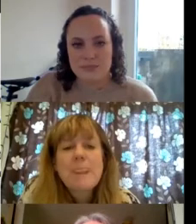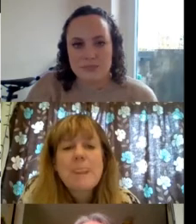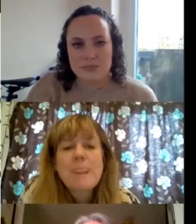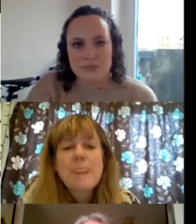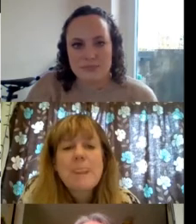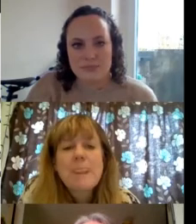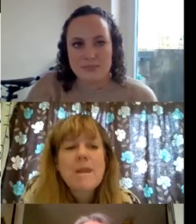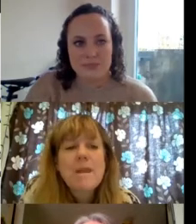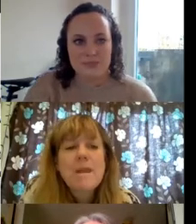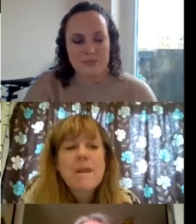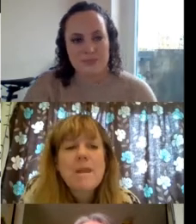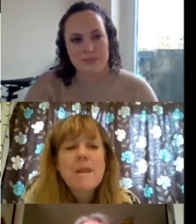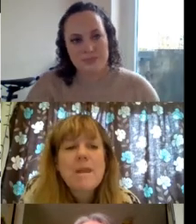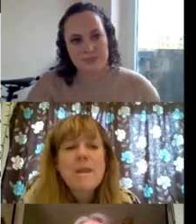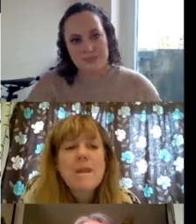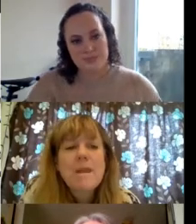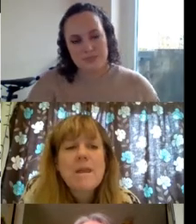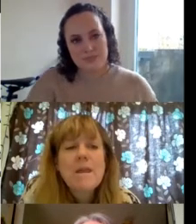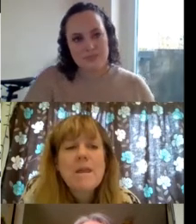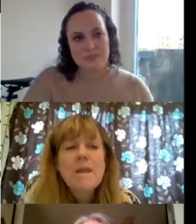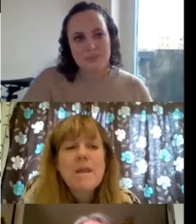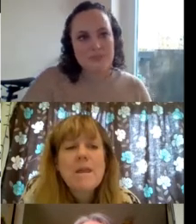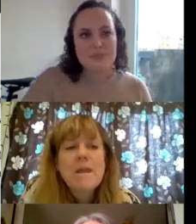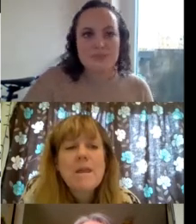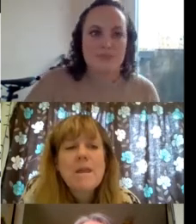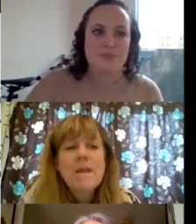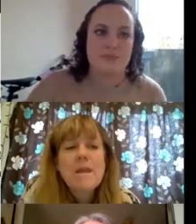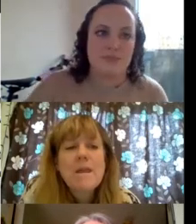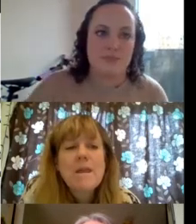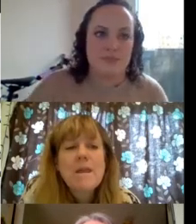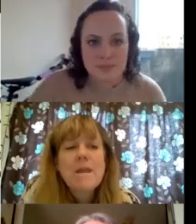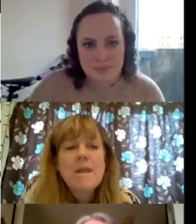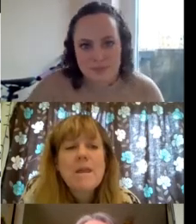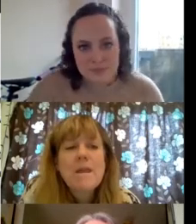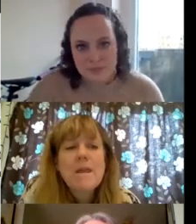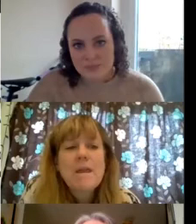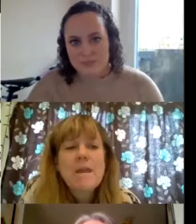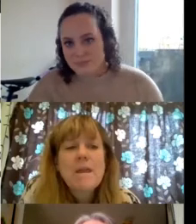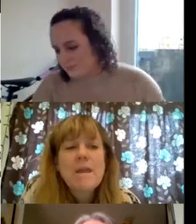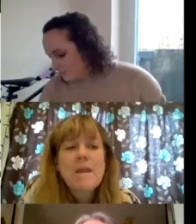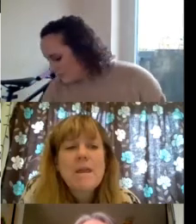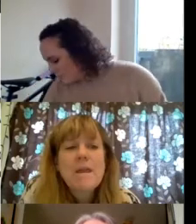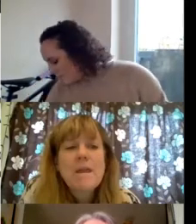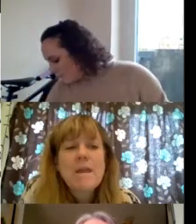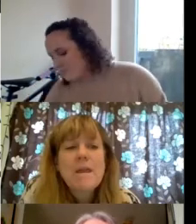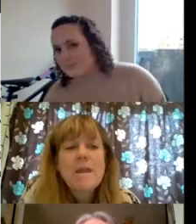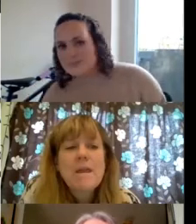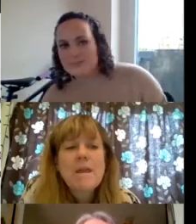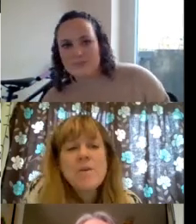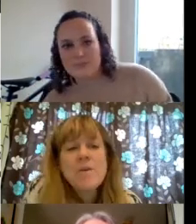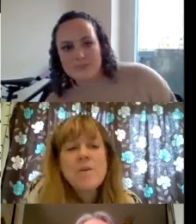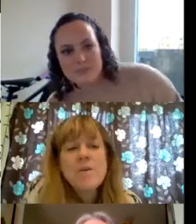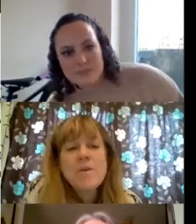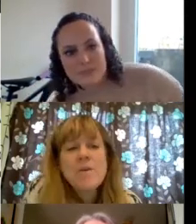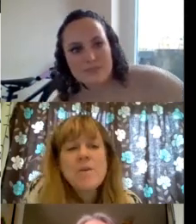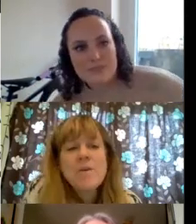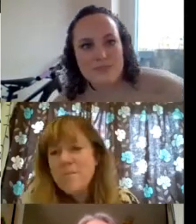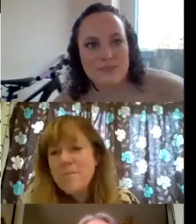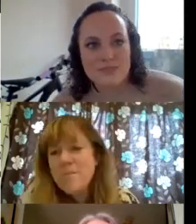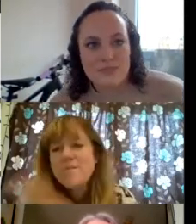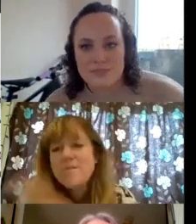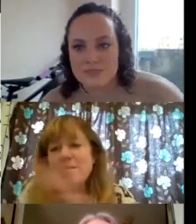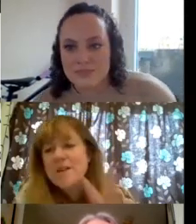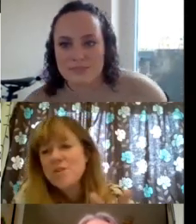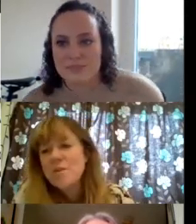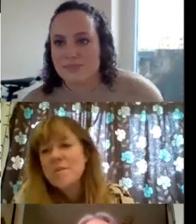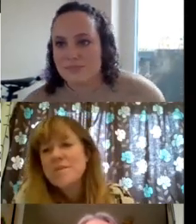So some of our objects, like this fantastic collection of music we found, we were looking through our stores.